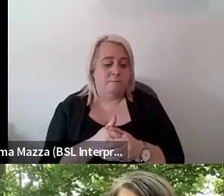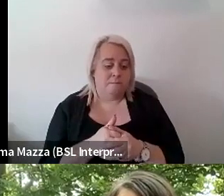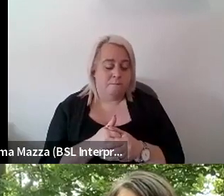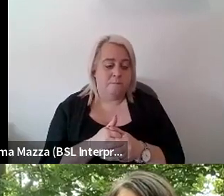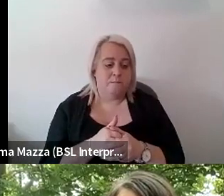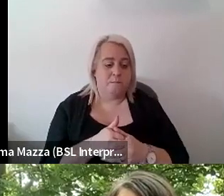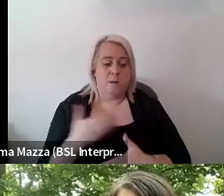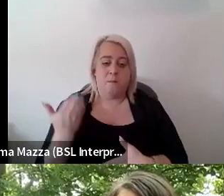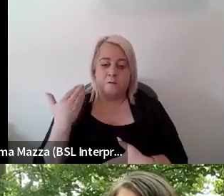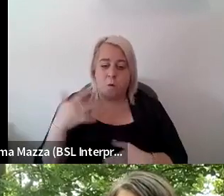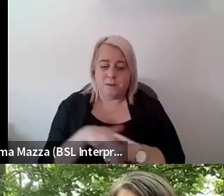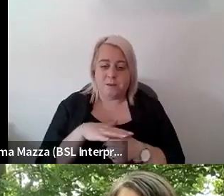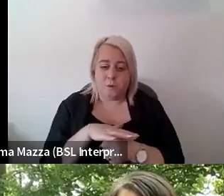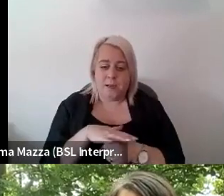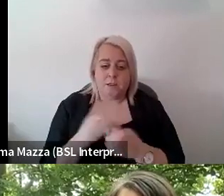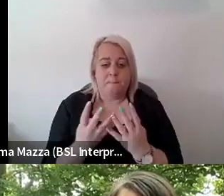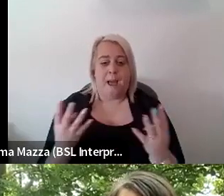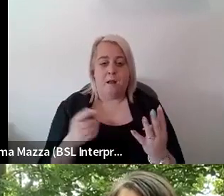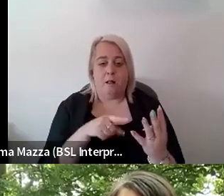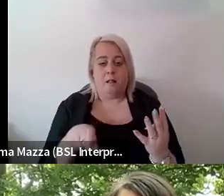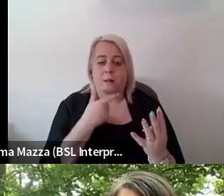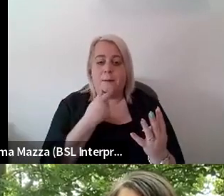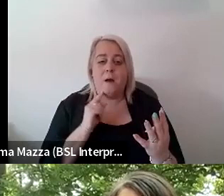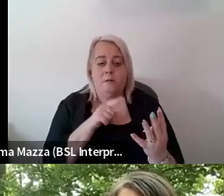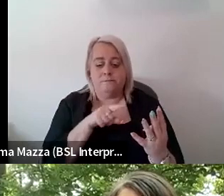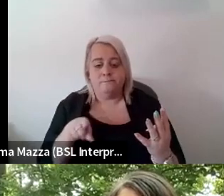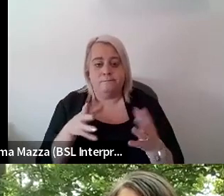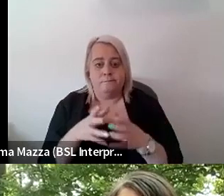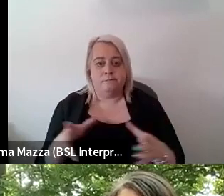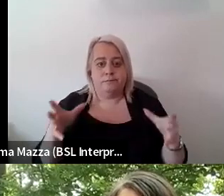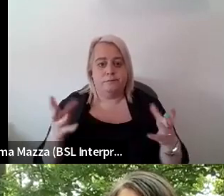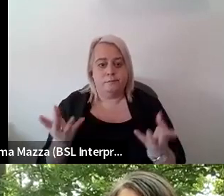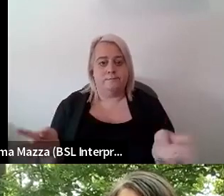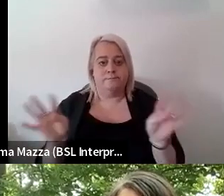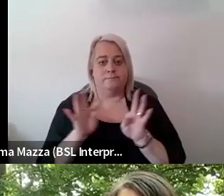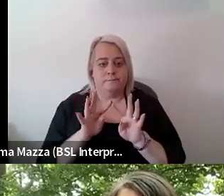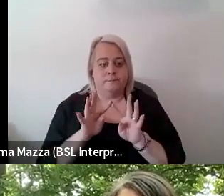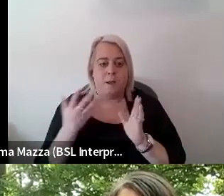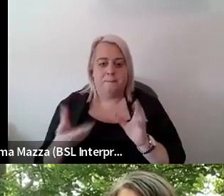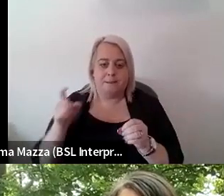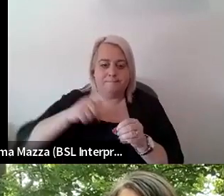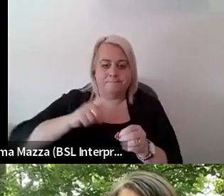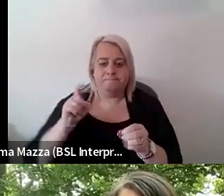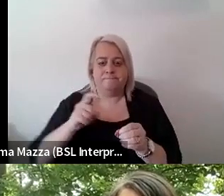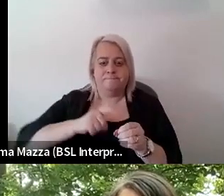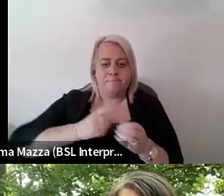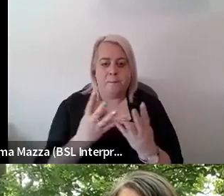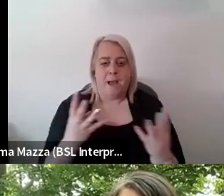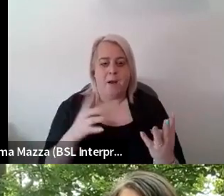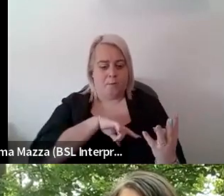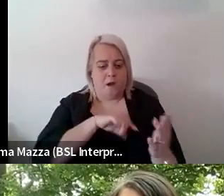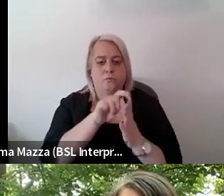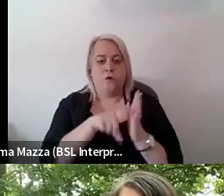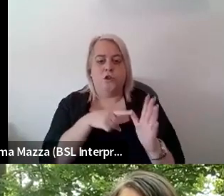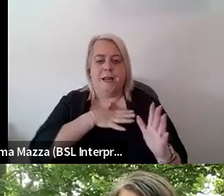so I had a situation once where I had a panel of people, and it was quite a large group of people, and I dipped in and out of that panel based on project needs.